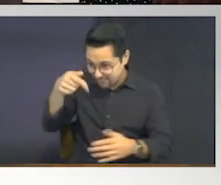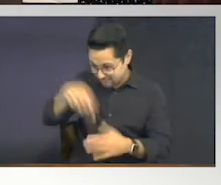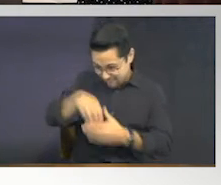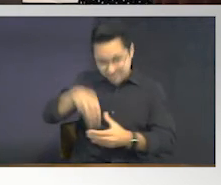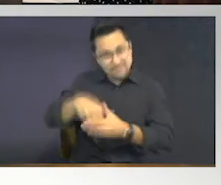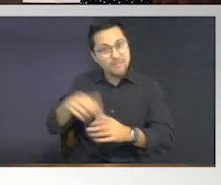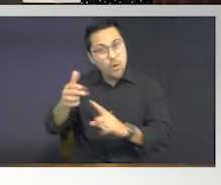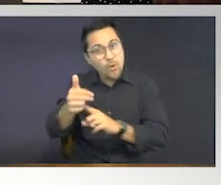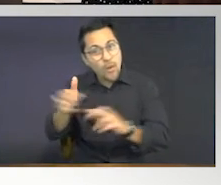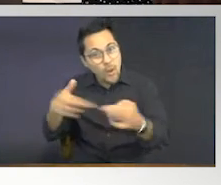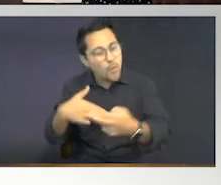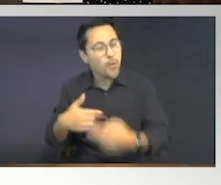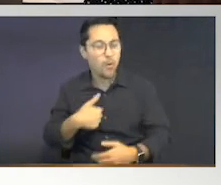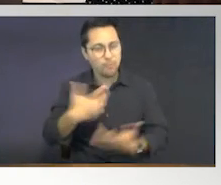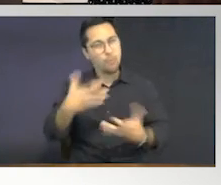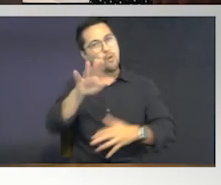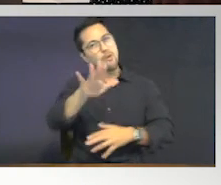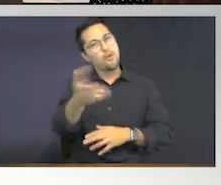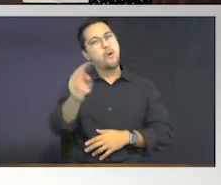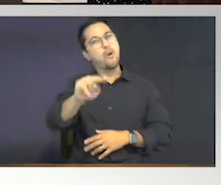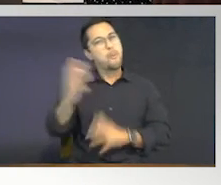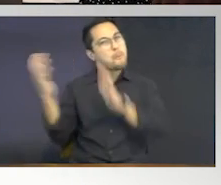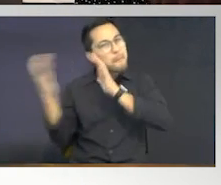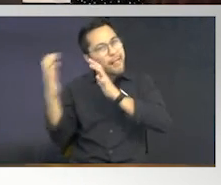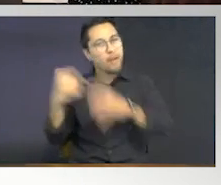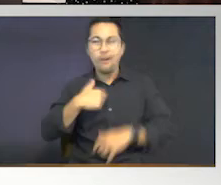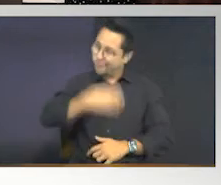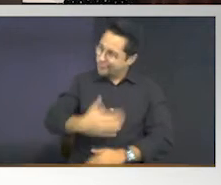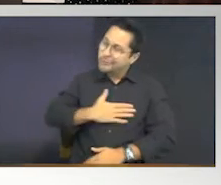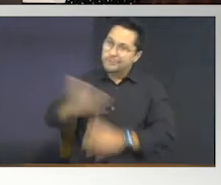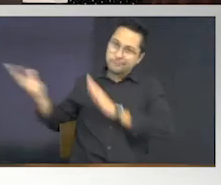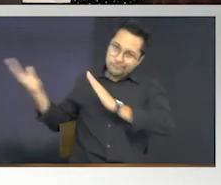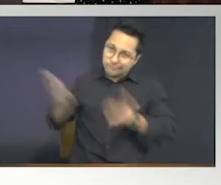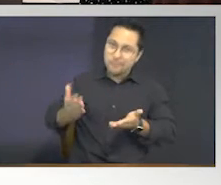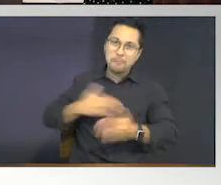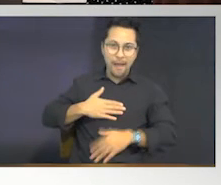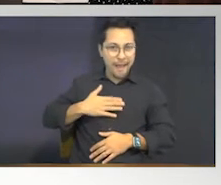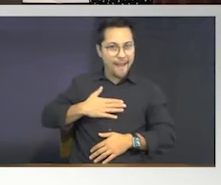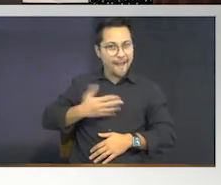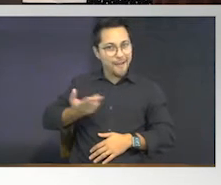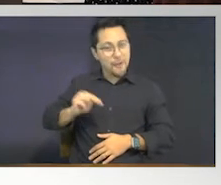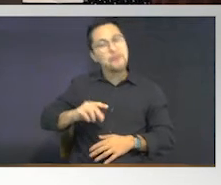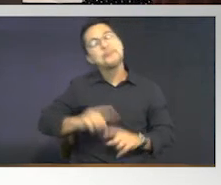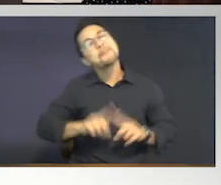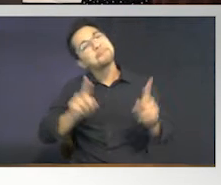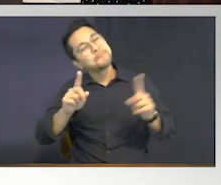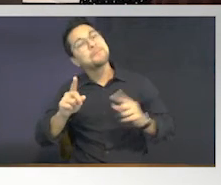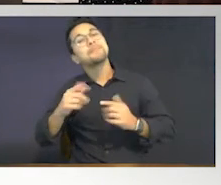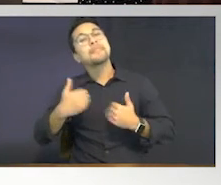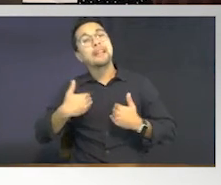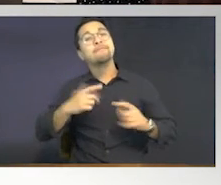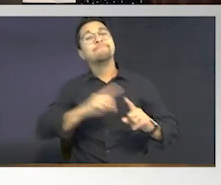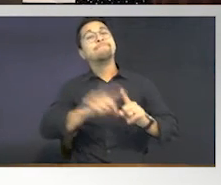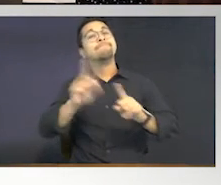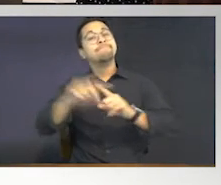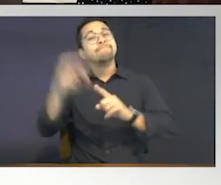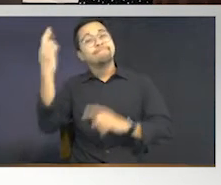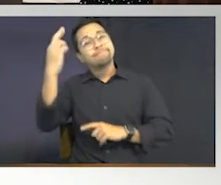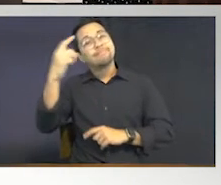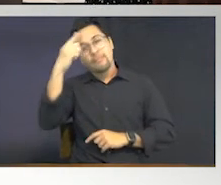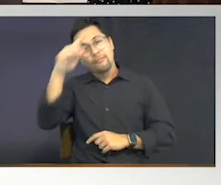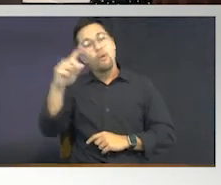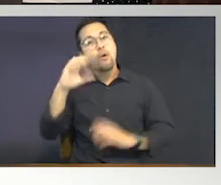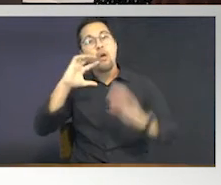your own pillow. I wish I'd have brought mine. But there's a lot of different reasons for not having effective communication.